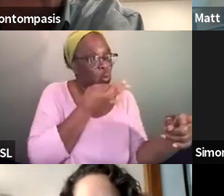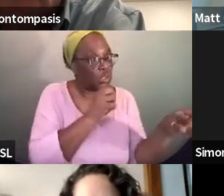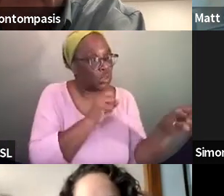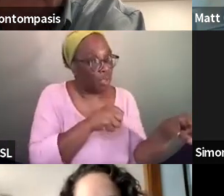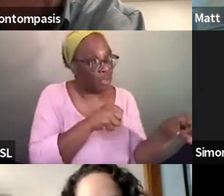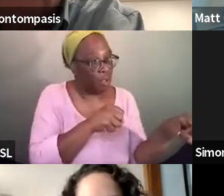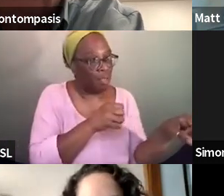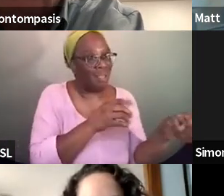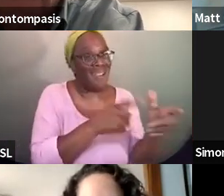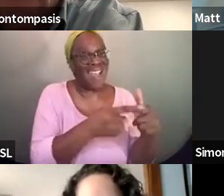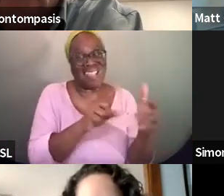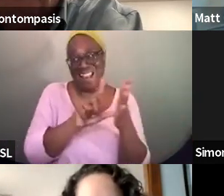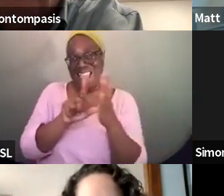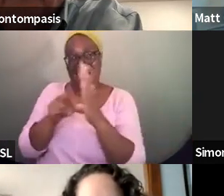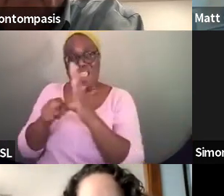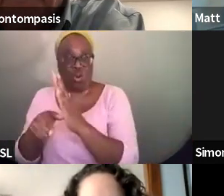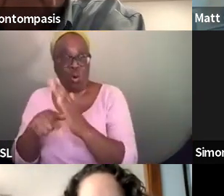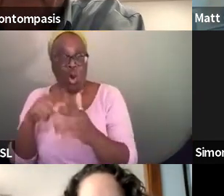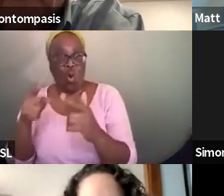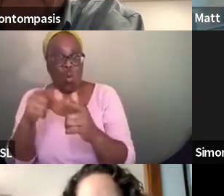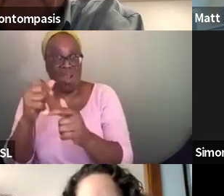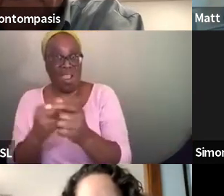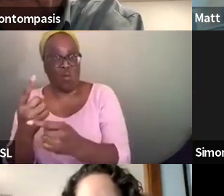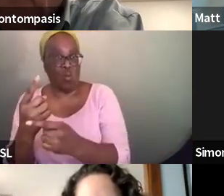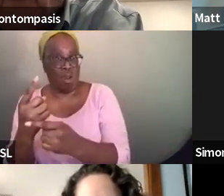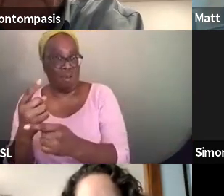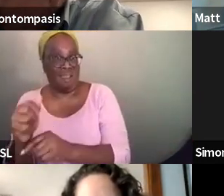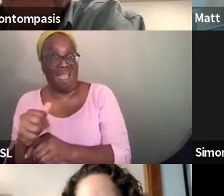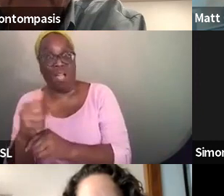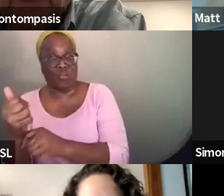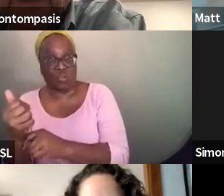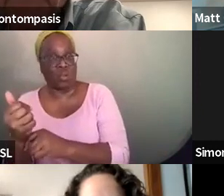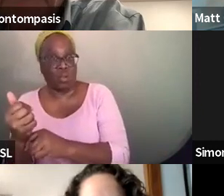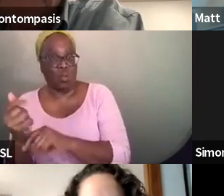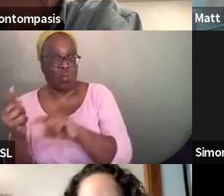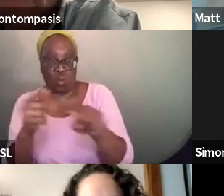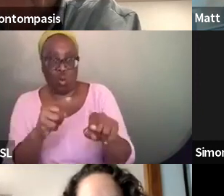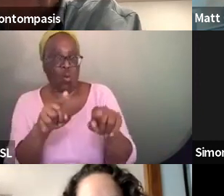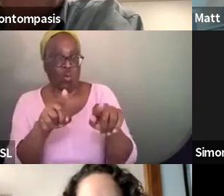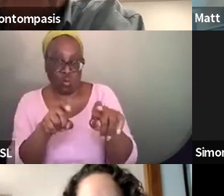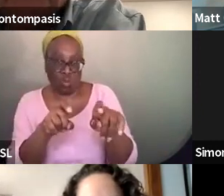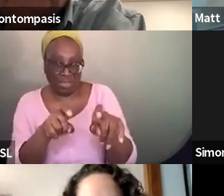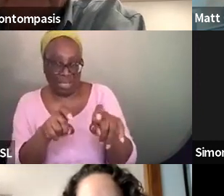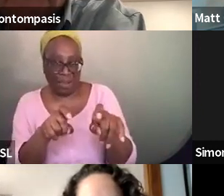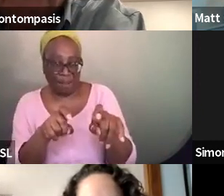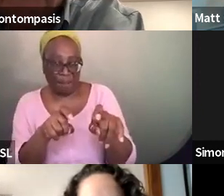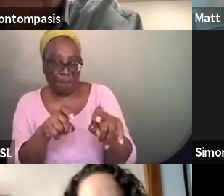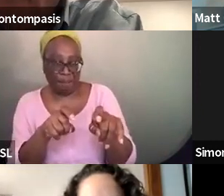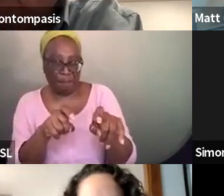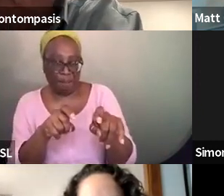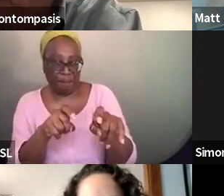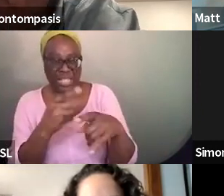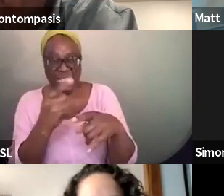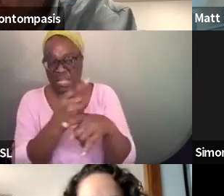then later on, when everyone would sit for the exam as is typically given